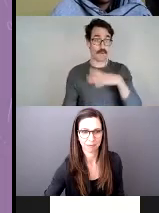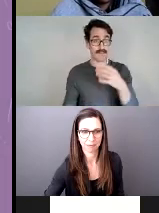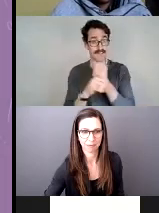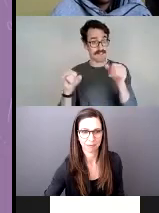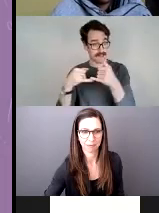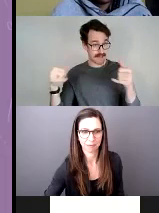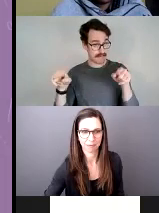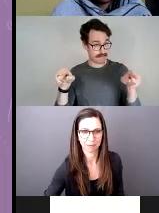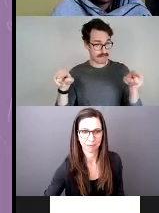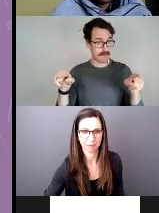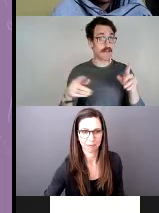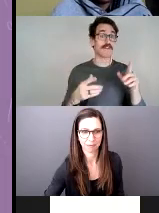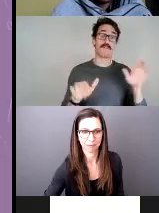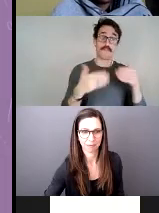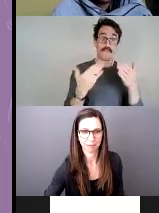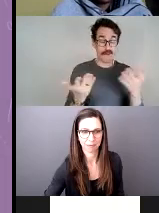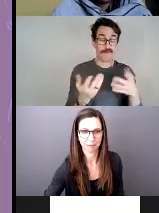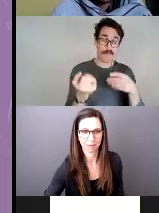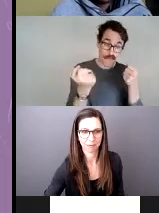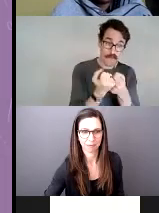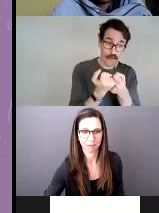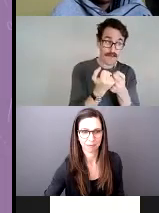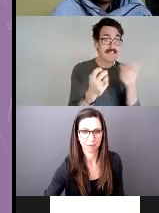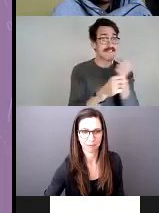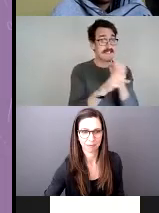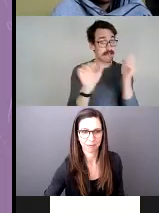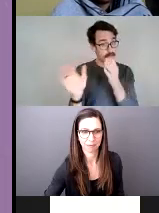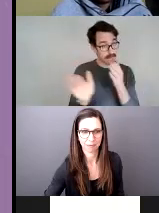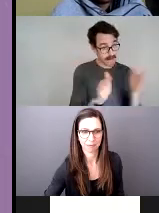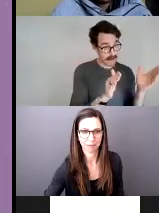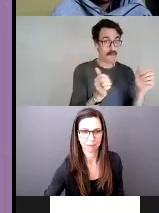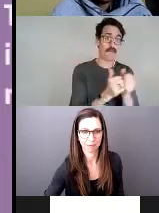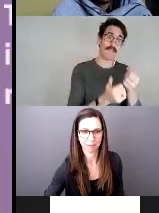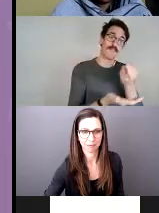support, safety planning, and information and referral.